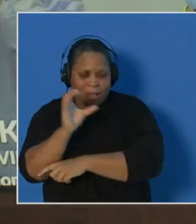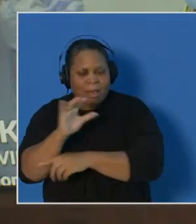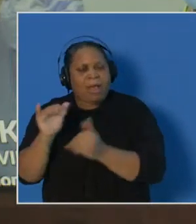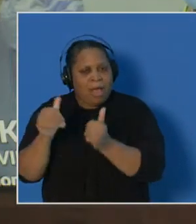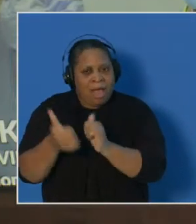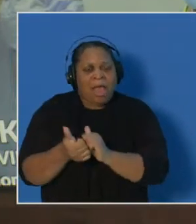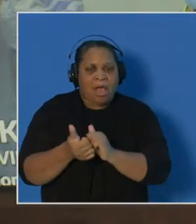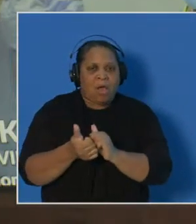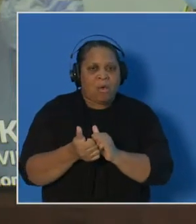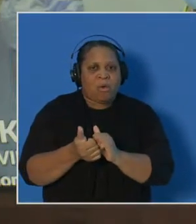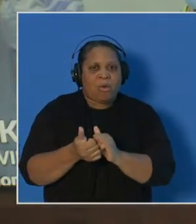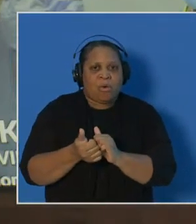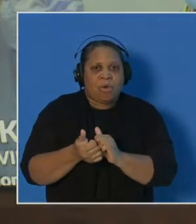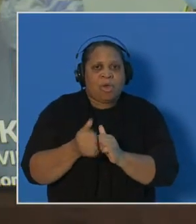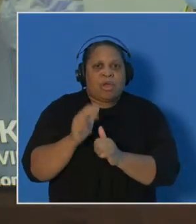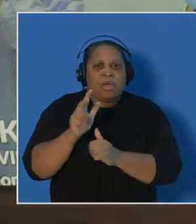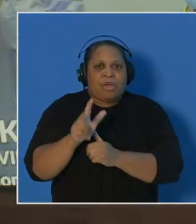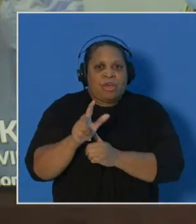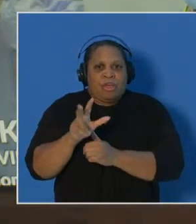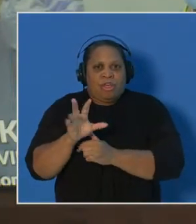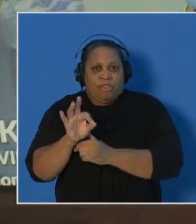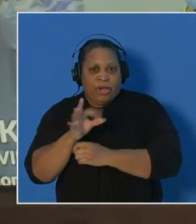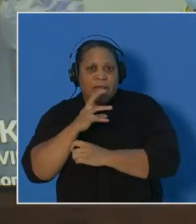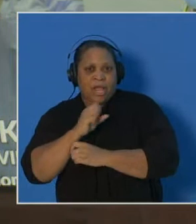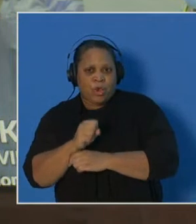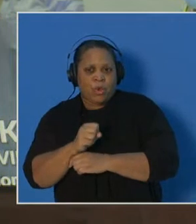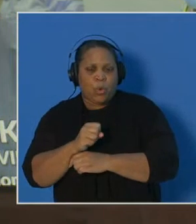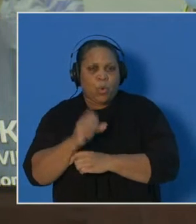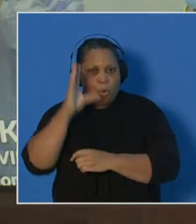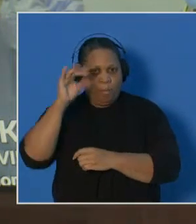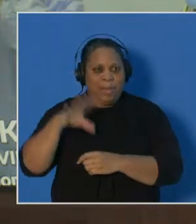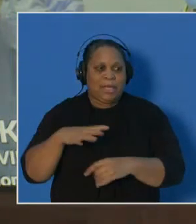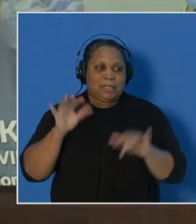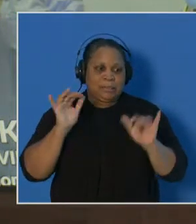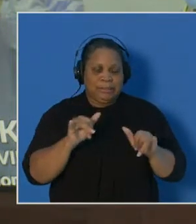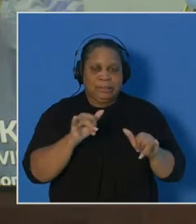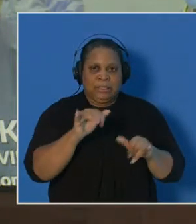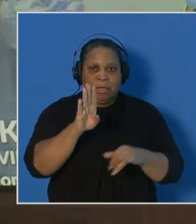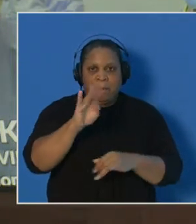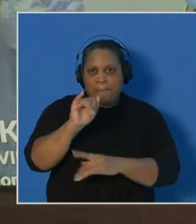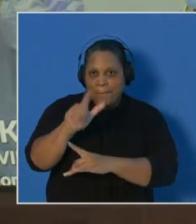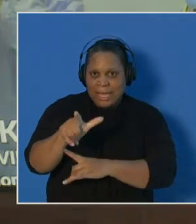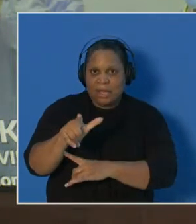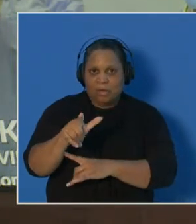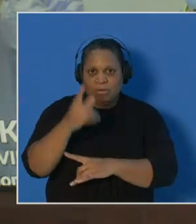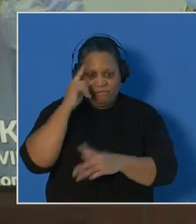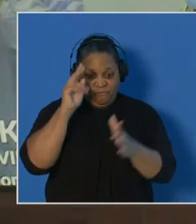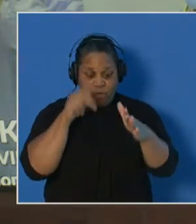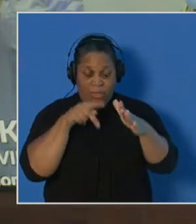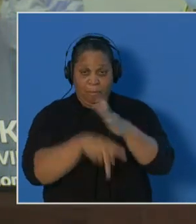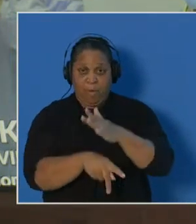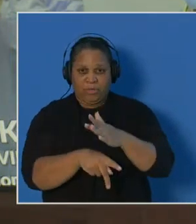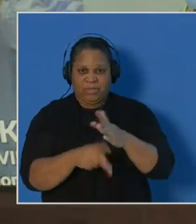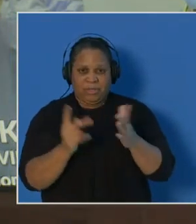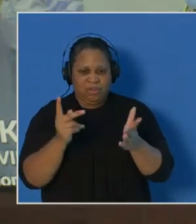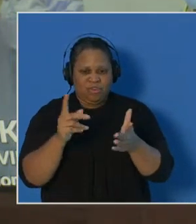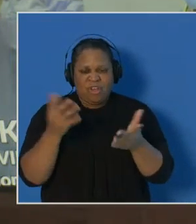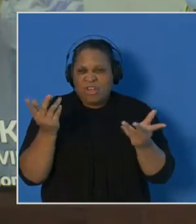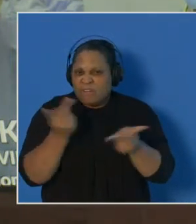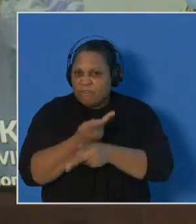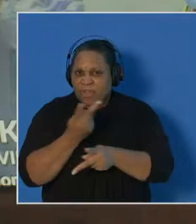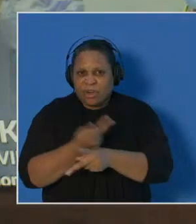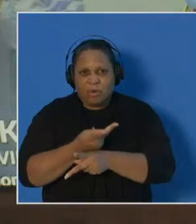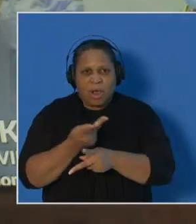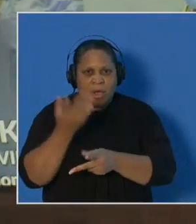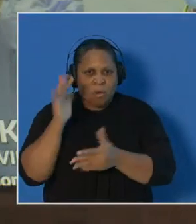the 39-year-old man remains on bail for the murder, and the investigations continue into his involvement as to